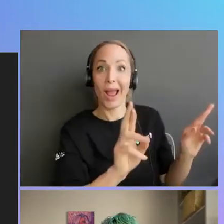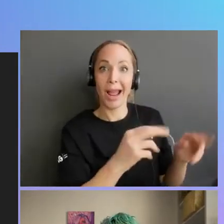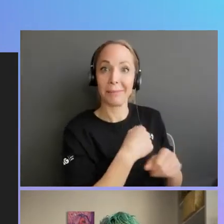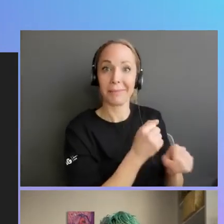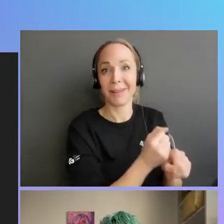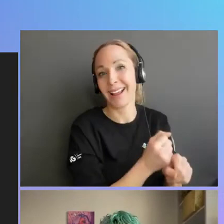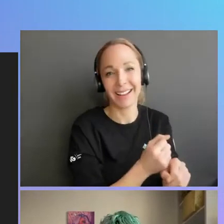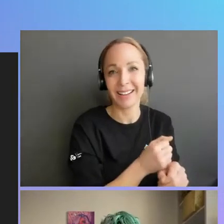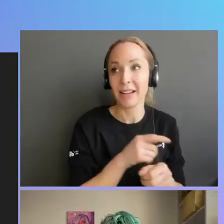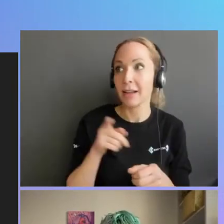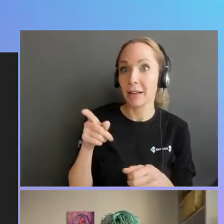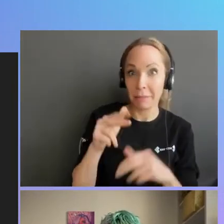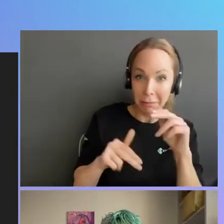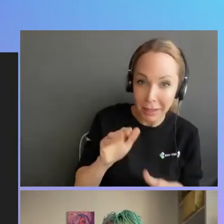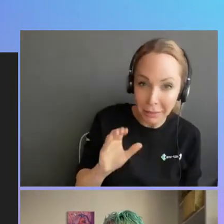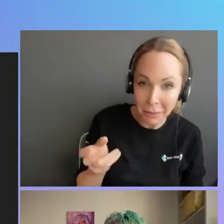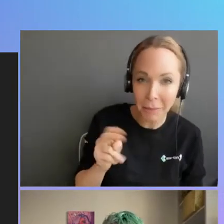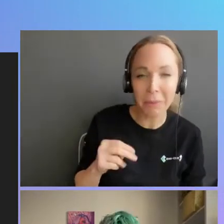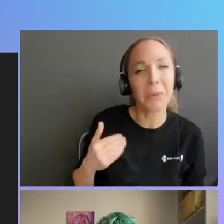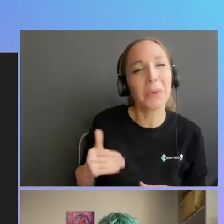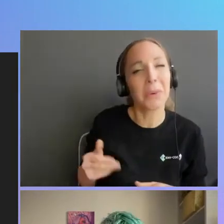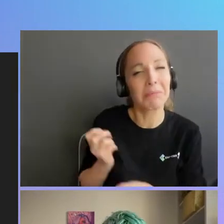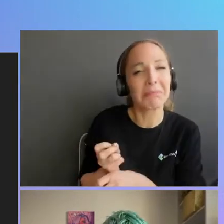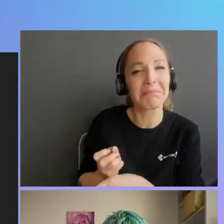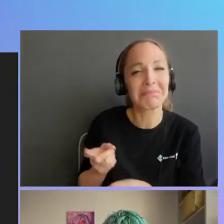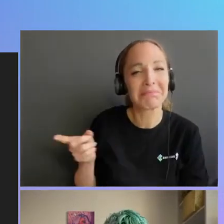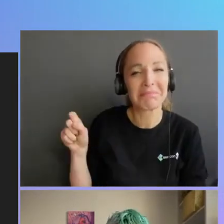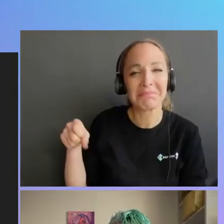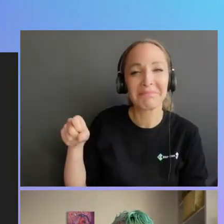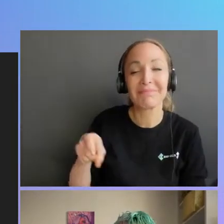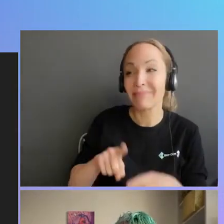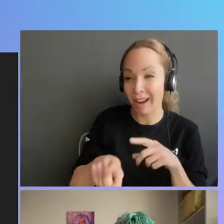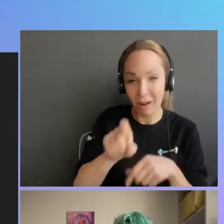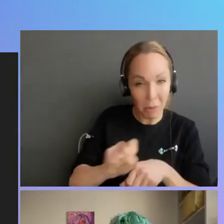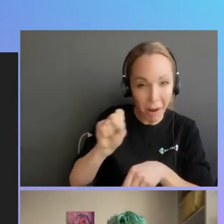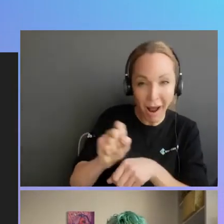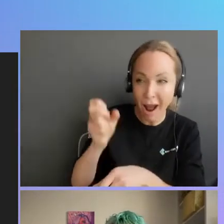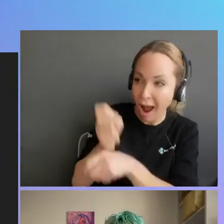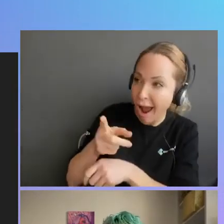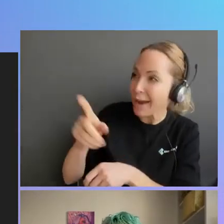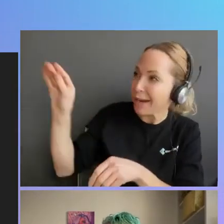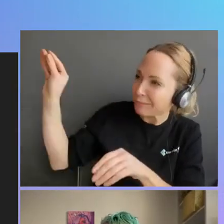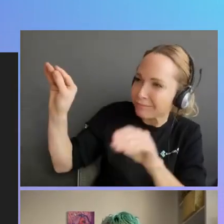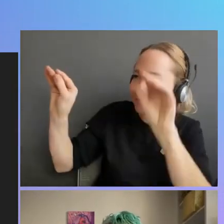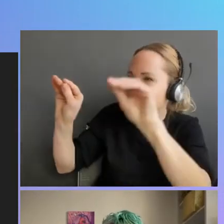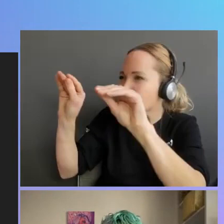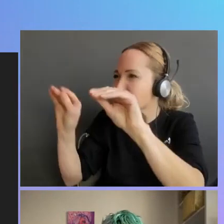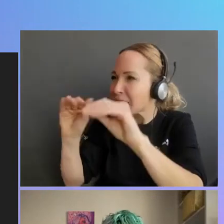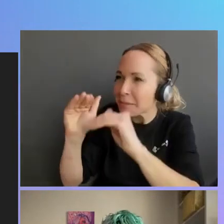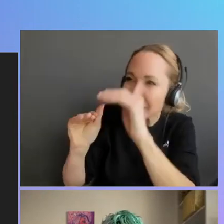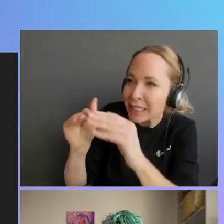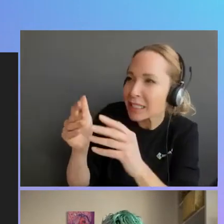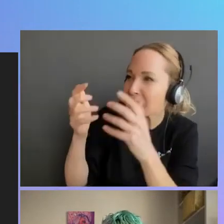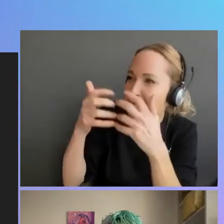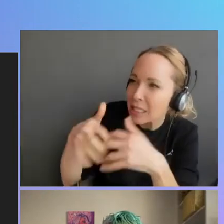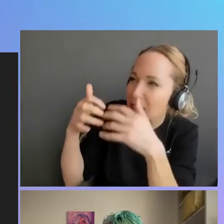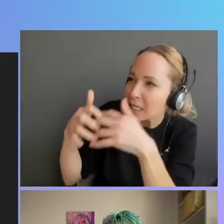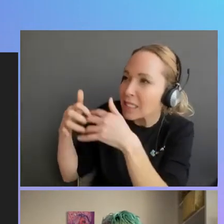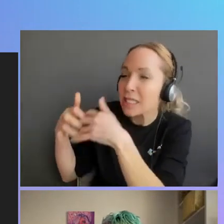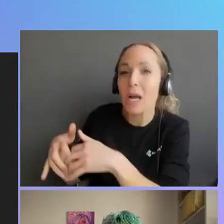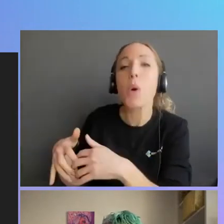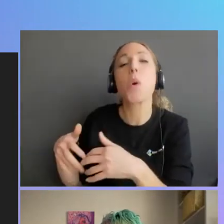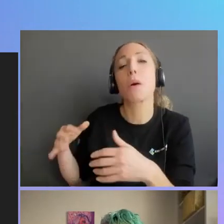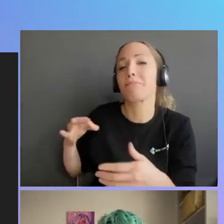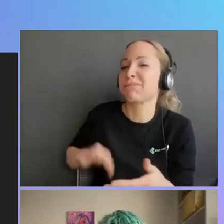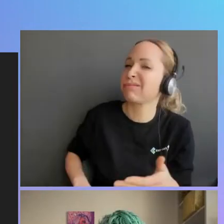But just know that the effort will pay off in the end, right? As I mentioned, with being able to fix one accessibility or